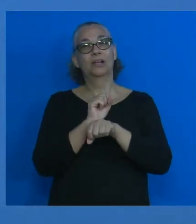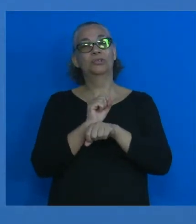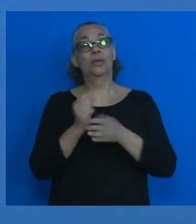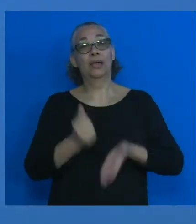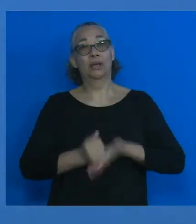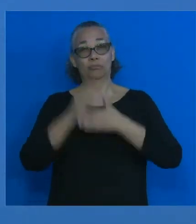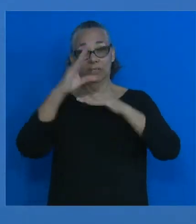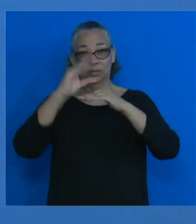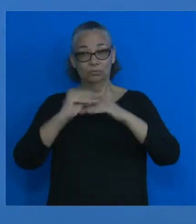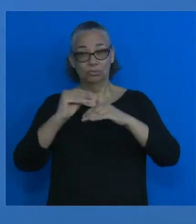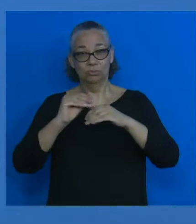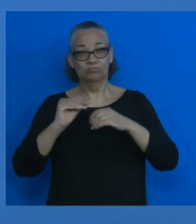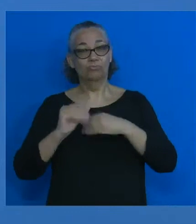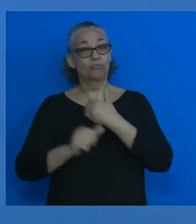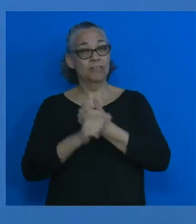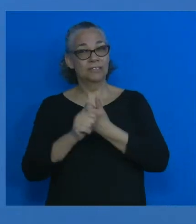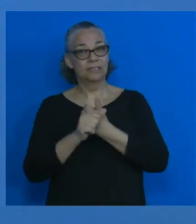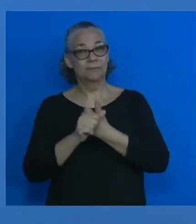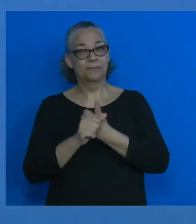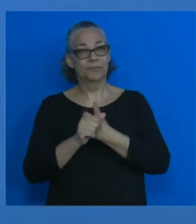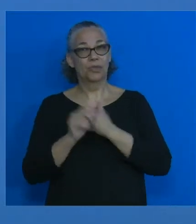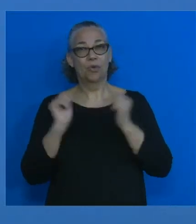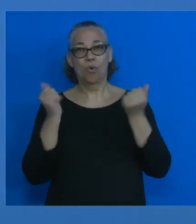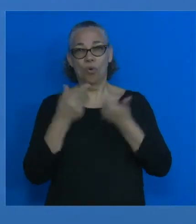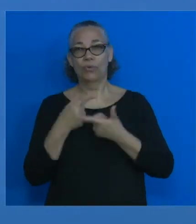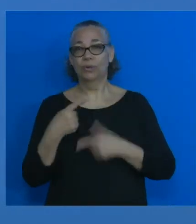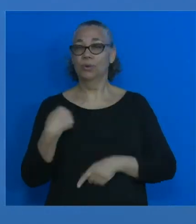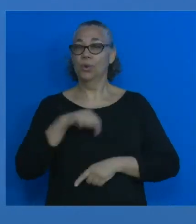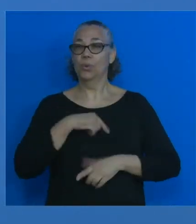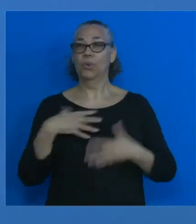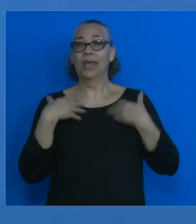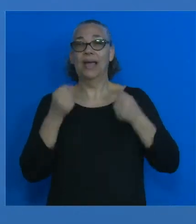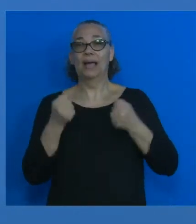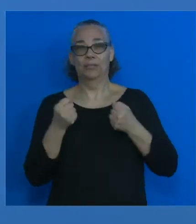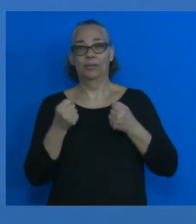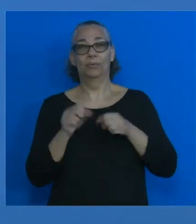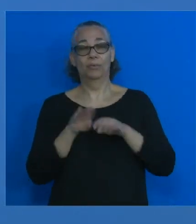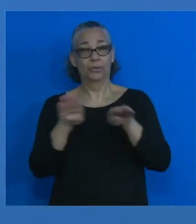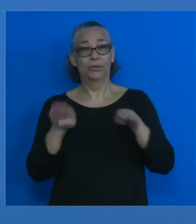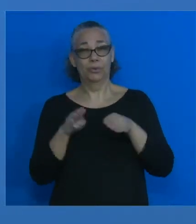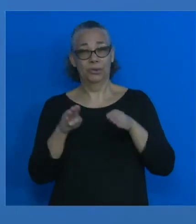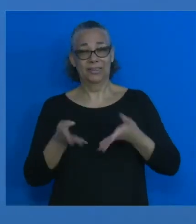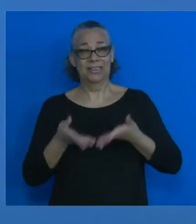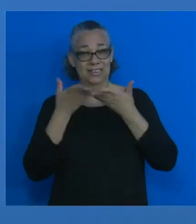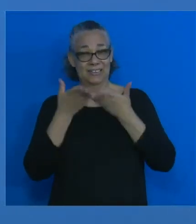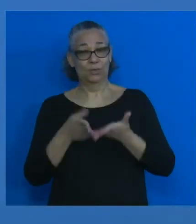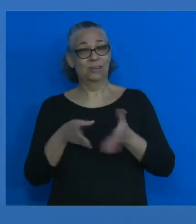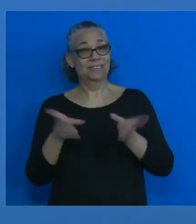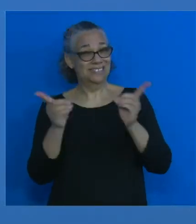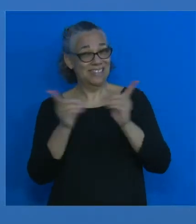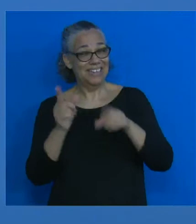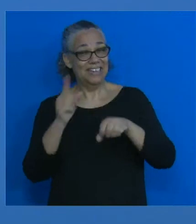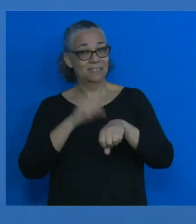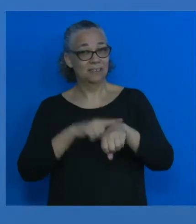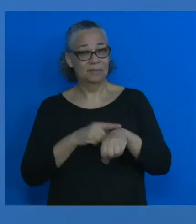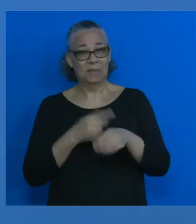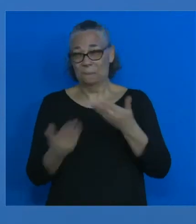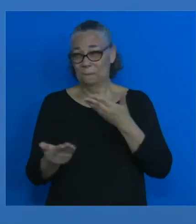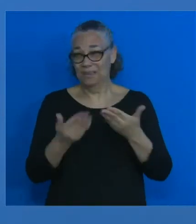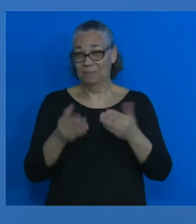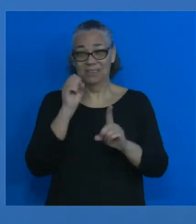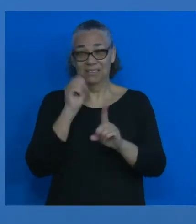reduce the risk. Every We Health Bermuda exposure alert will provide app users with the date and time of the possible